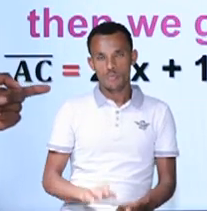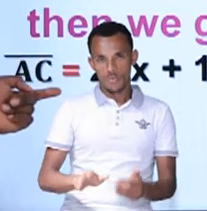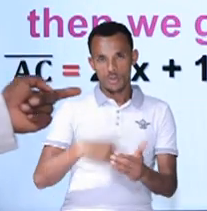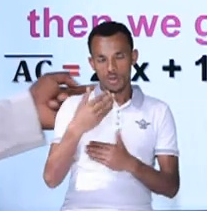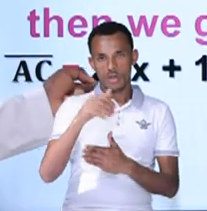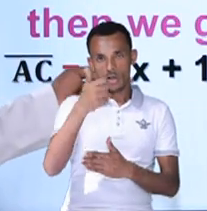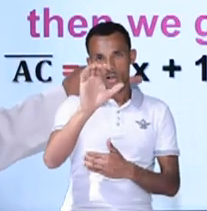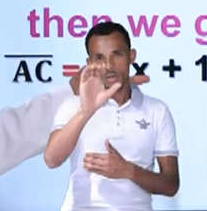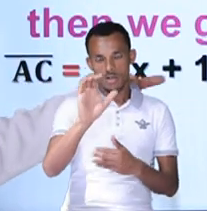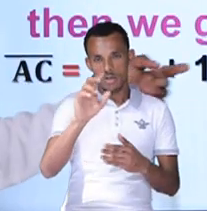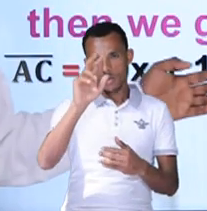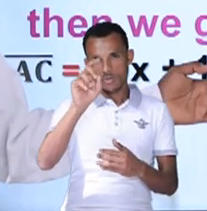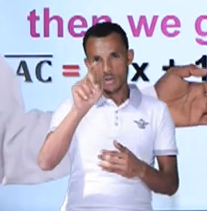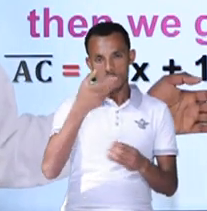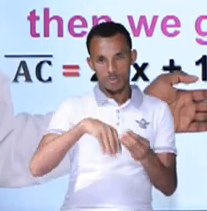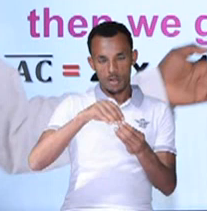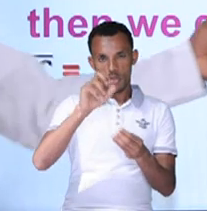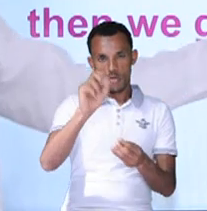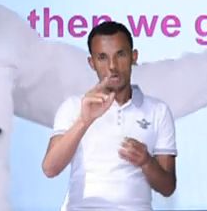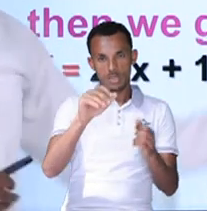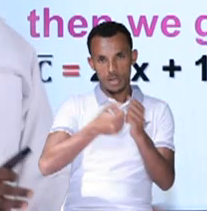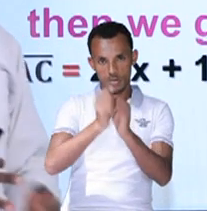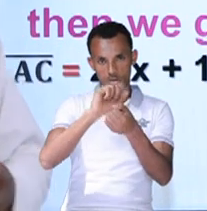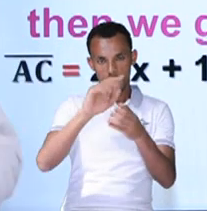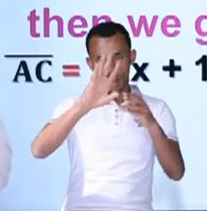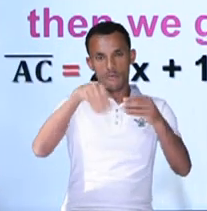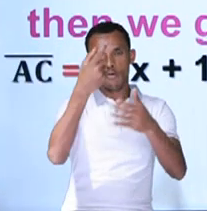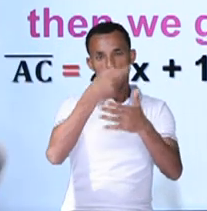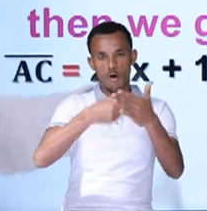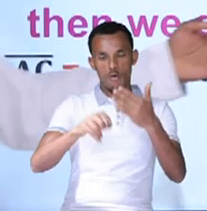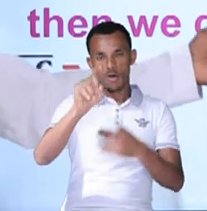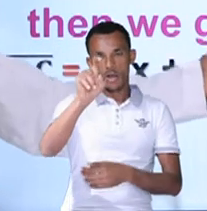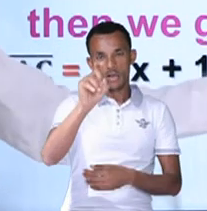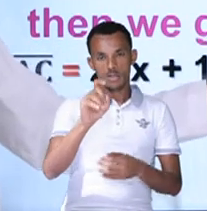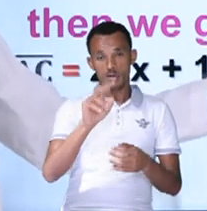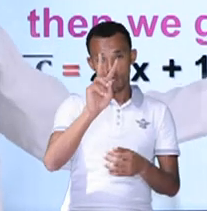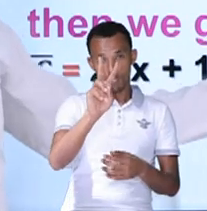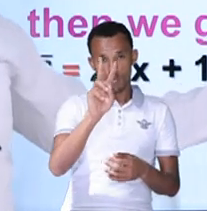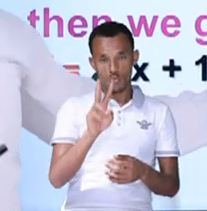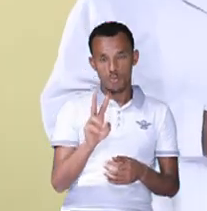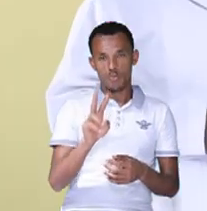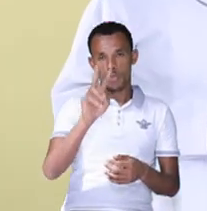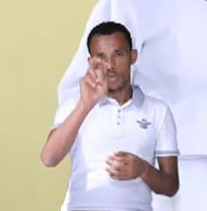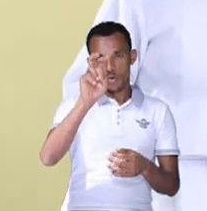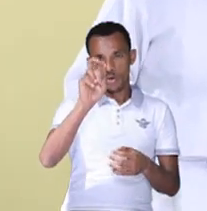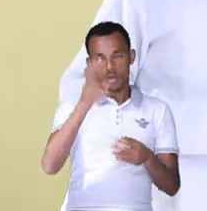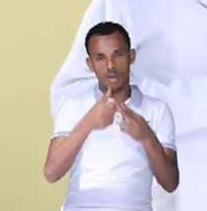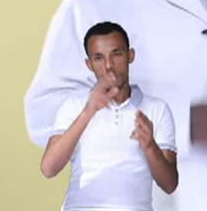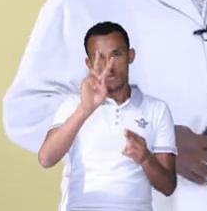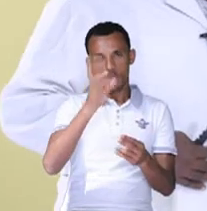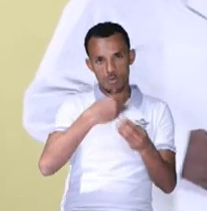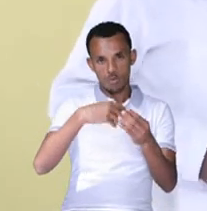Then AC is 20x plus 12. Substitute the given value of x is 2. 20 times 2